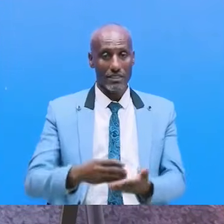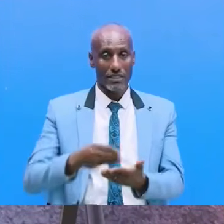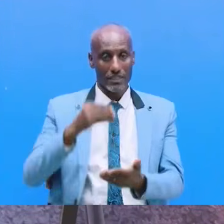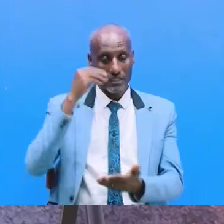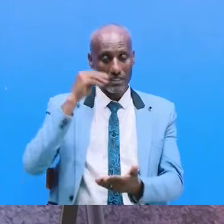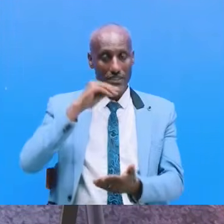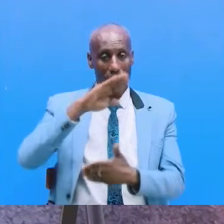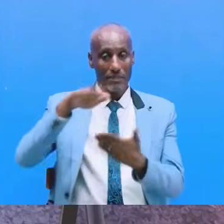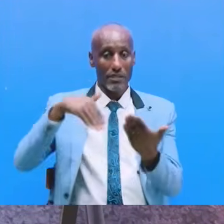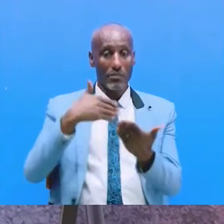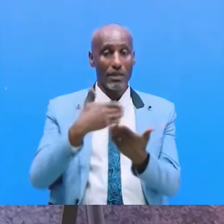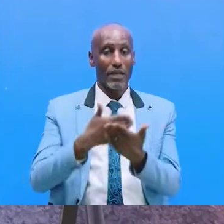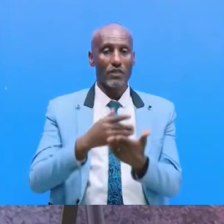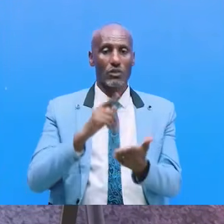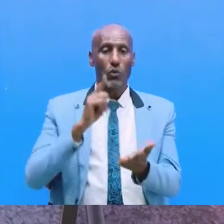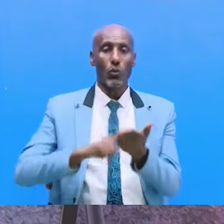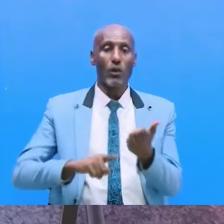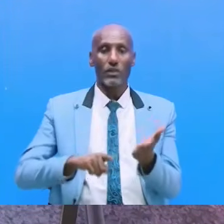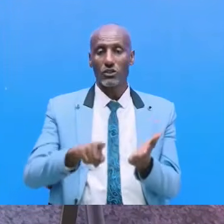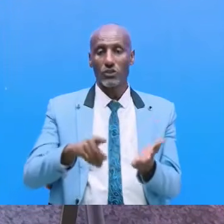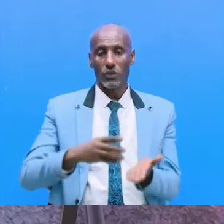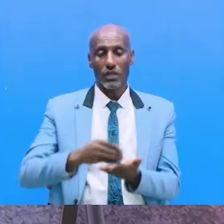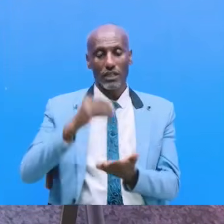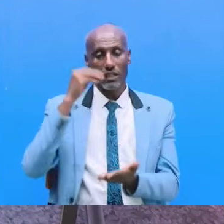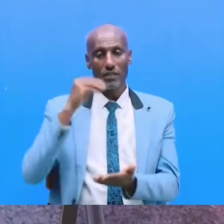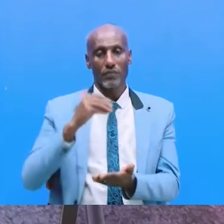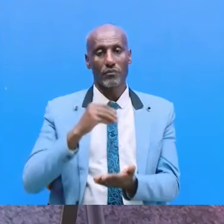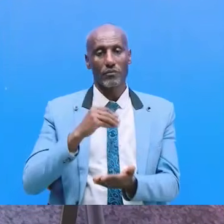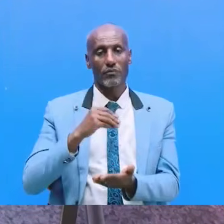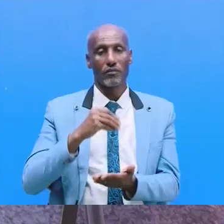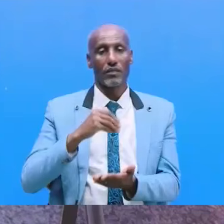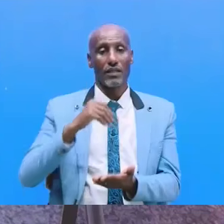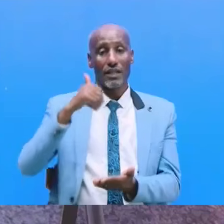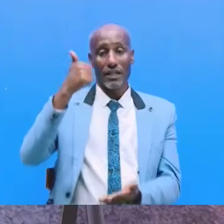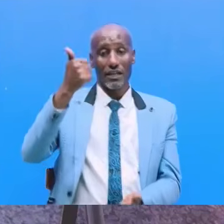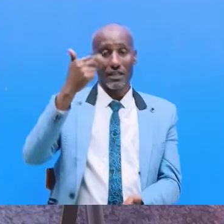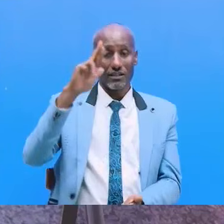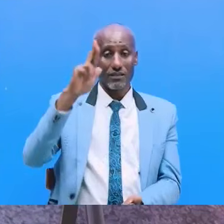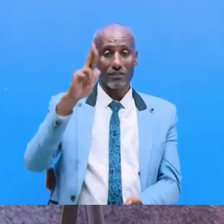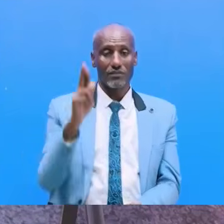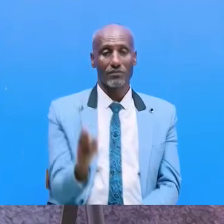me summarize what we learned today. Today, we will learn about